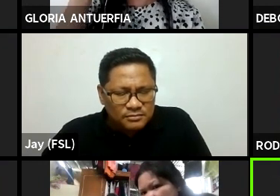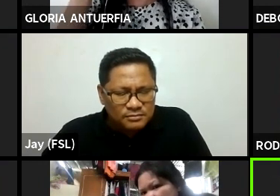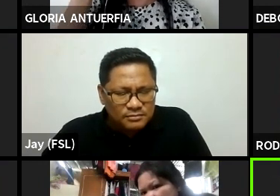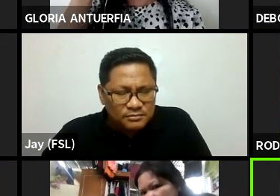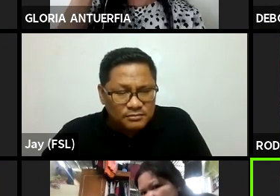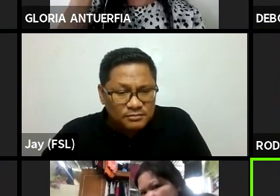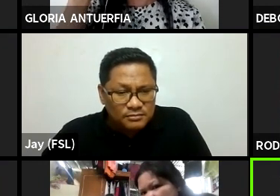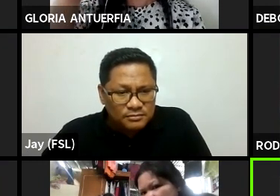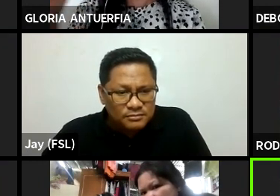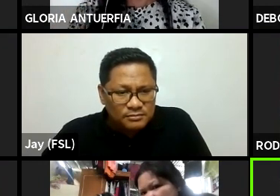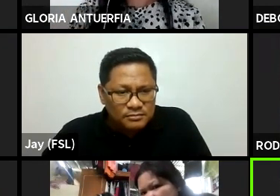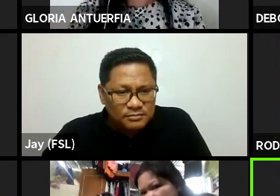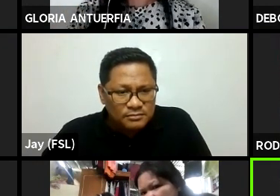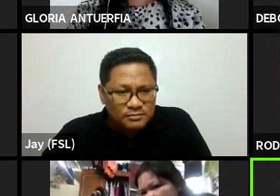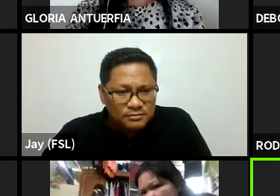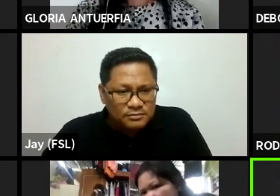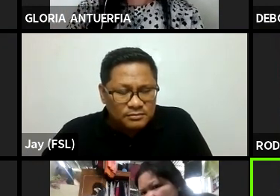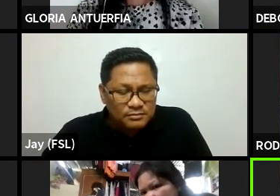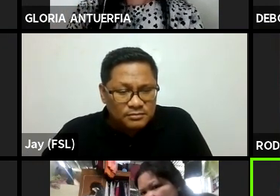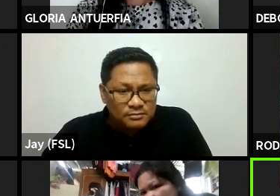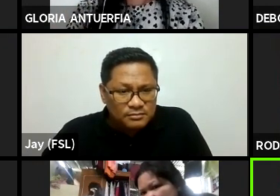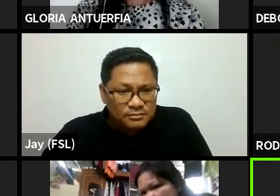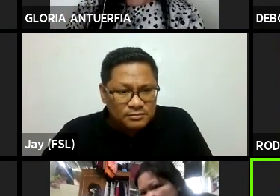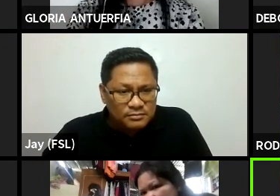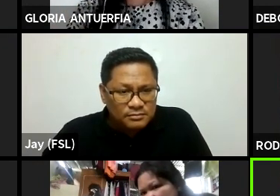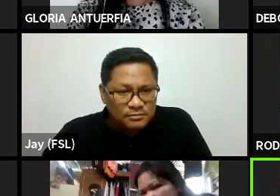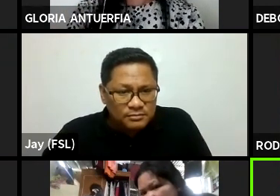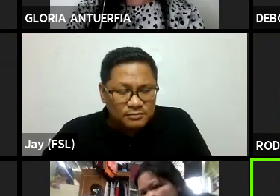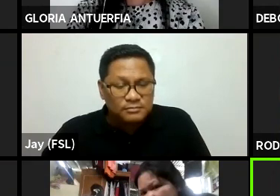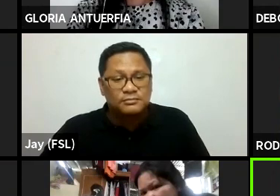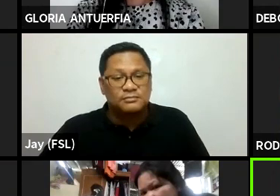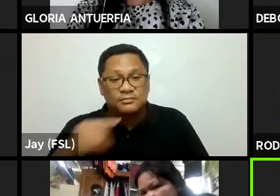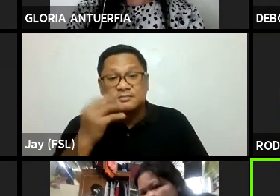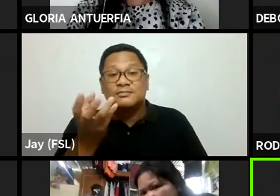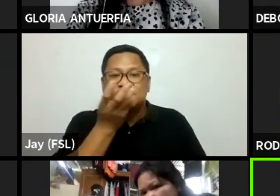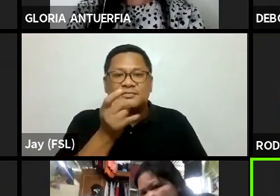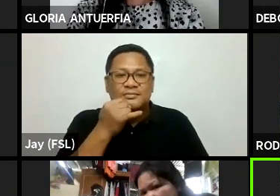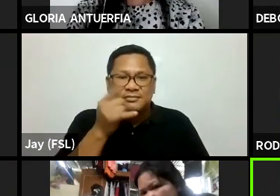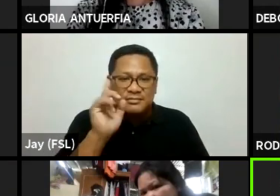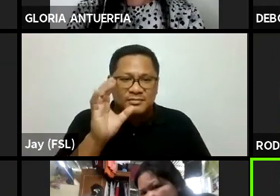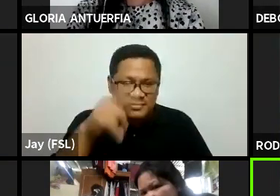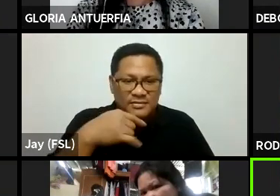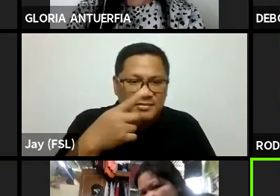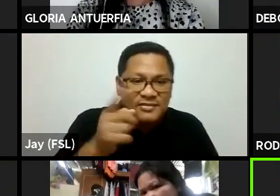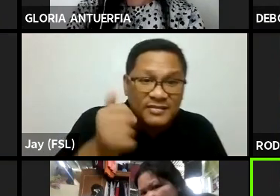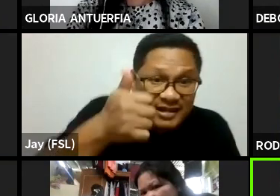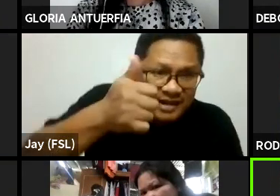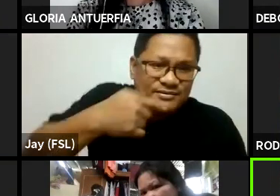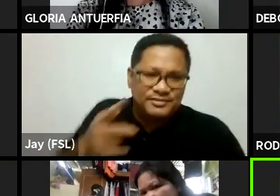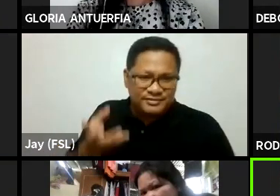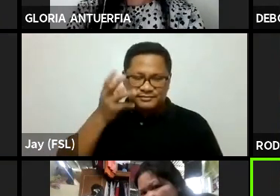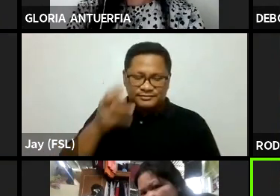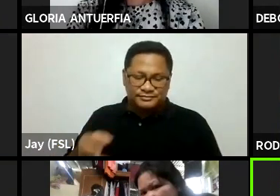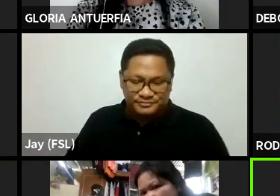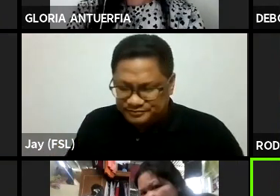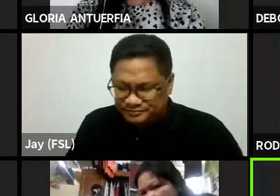Wala. Or lapit ka sa sa cellphone. Lapit ka sa cellphone. Ayan.